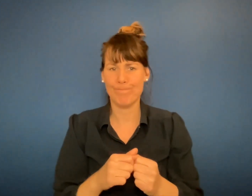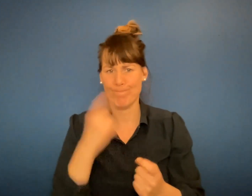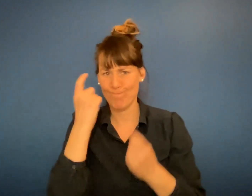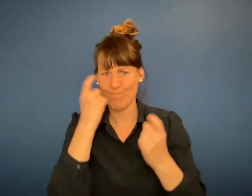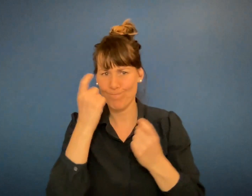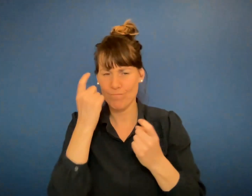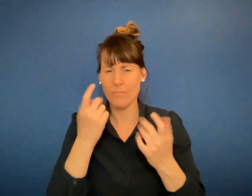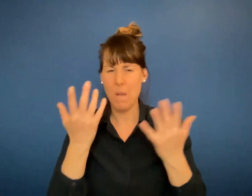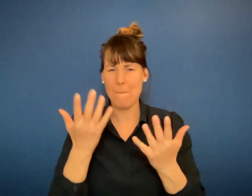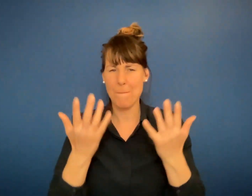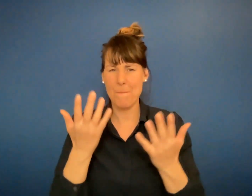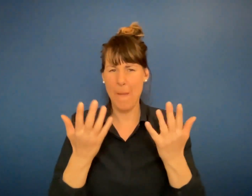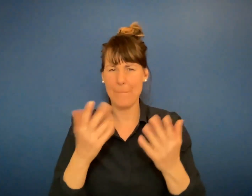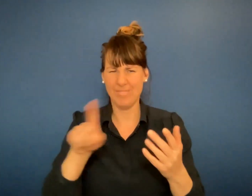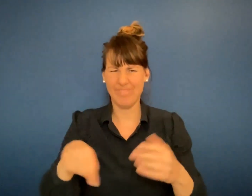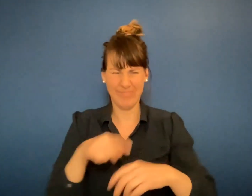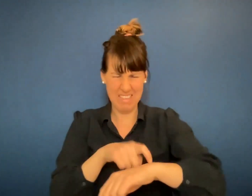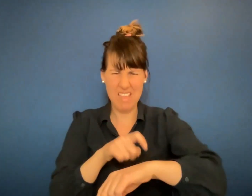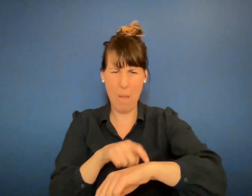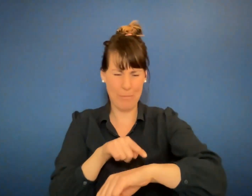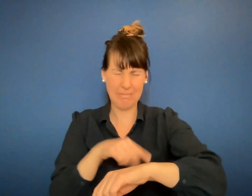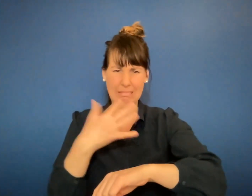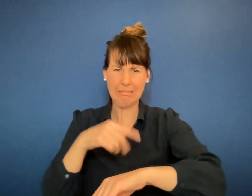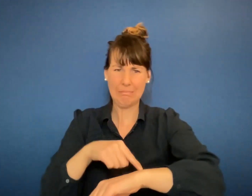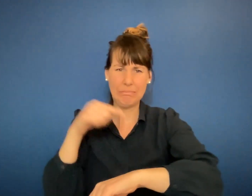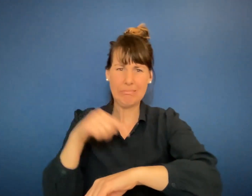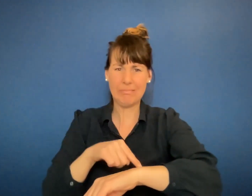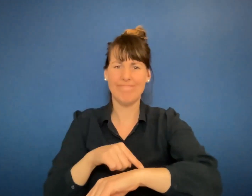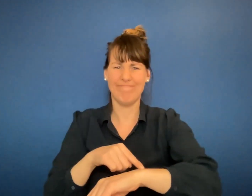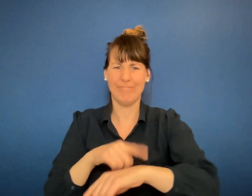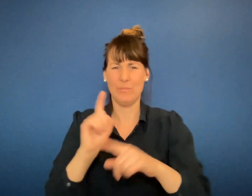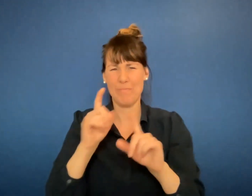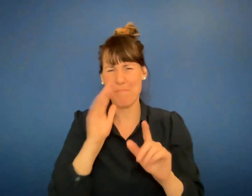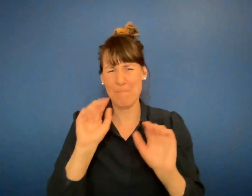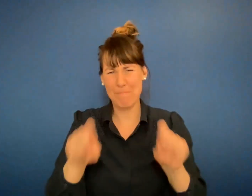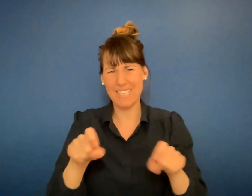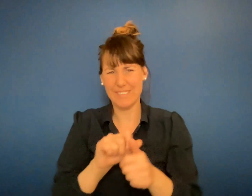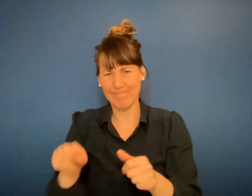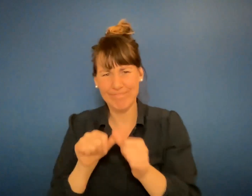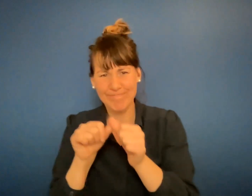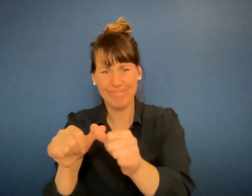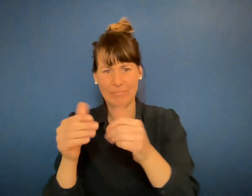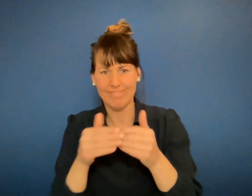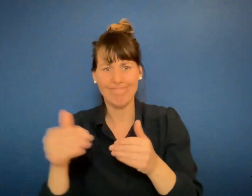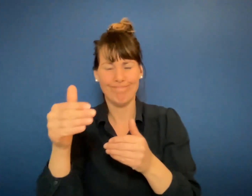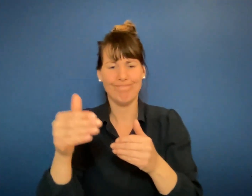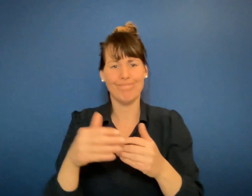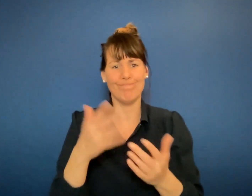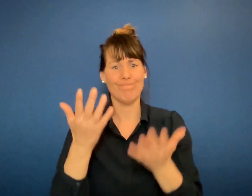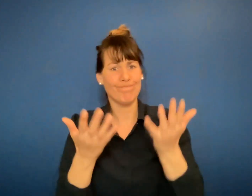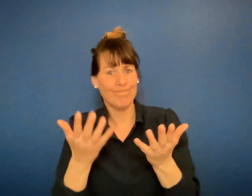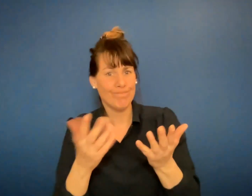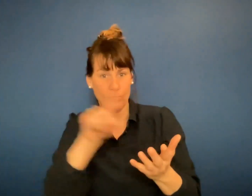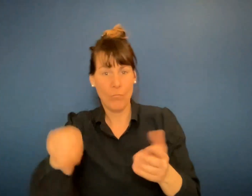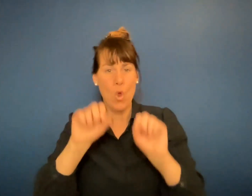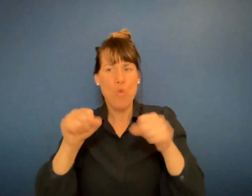send questions to Mr. Siddo through the Q&A. If we have a chance to have questions at the end, we'll give